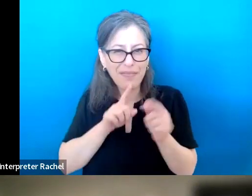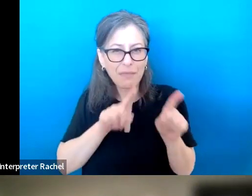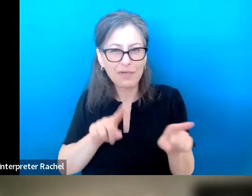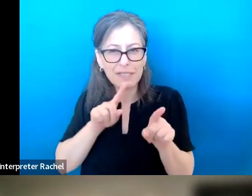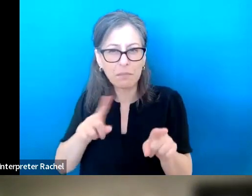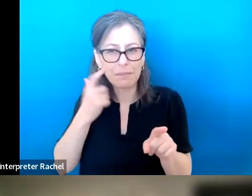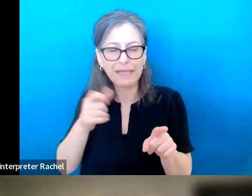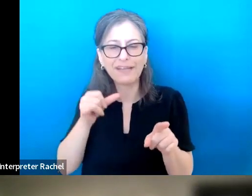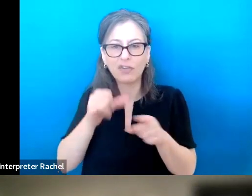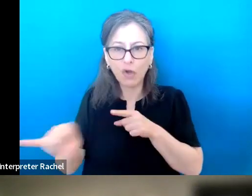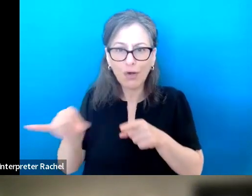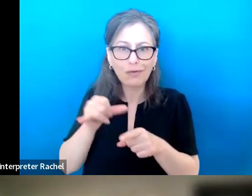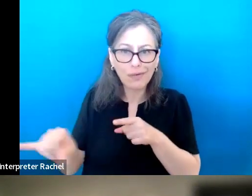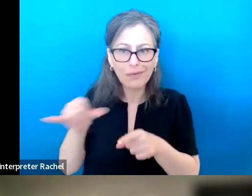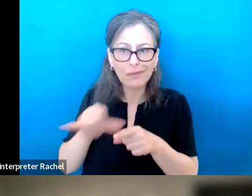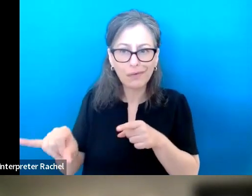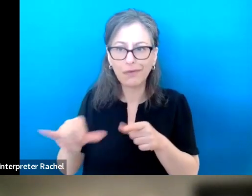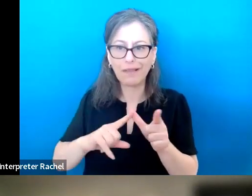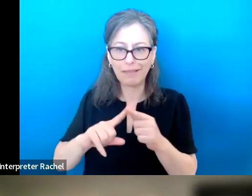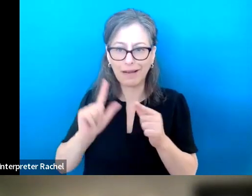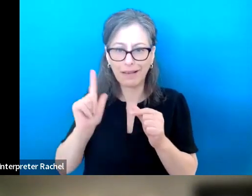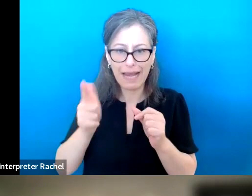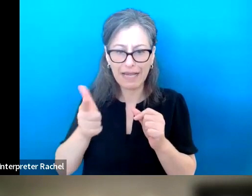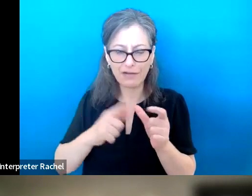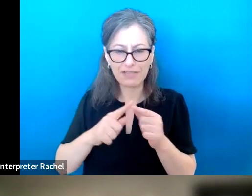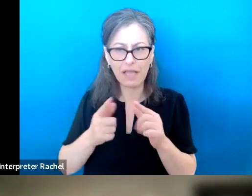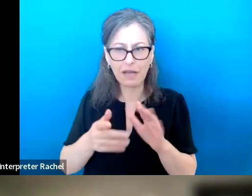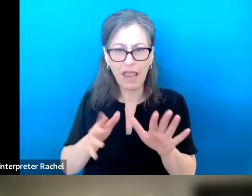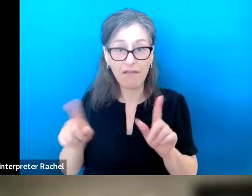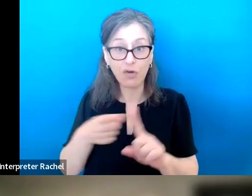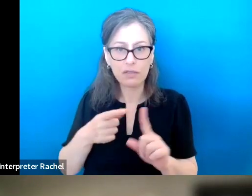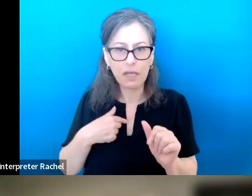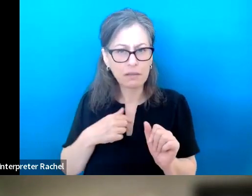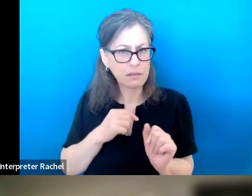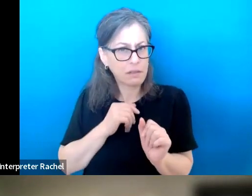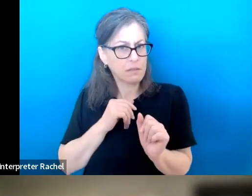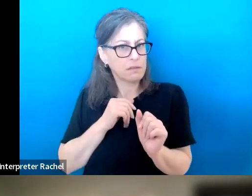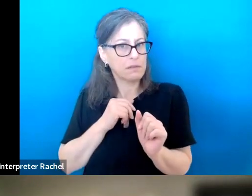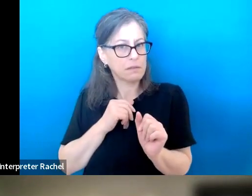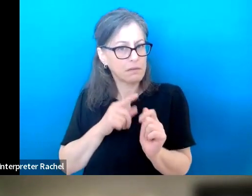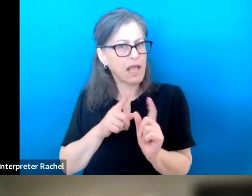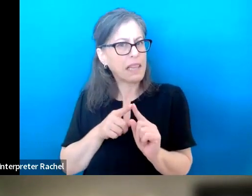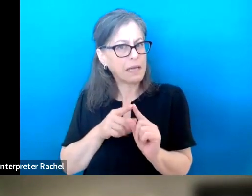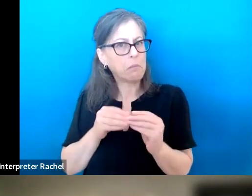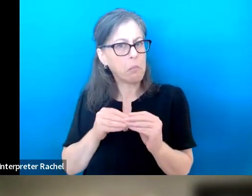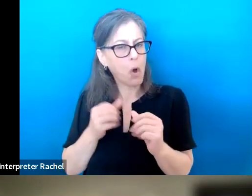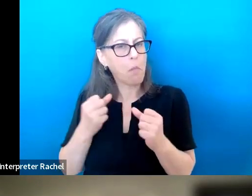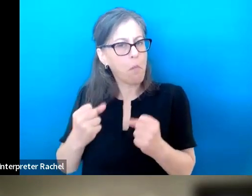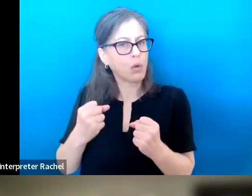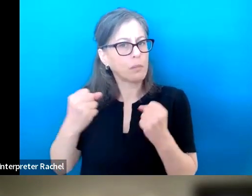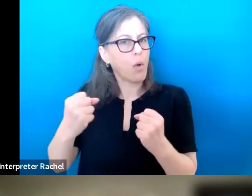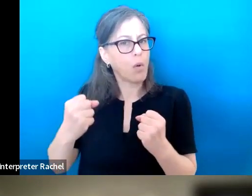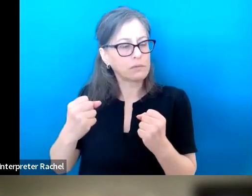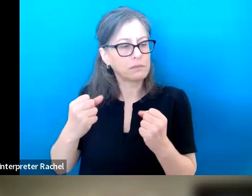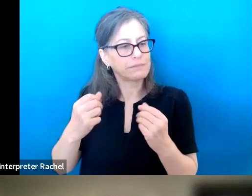as the swearing kicks in, you get quite more like a intake of breath, and then they get more and more bold, and by the